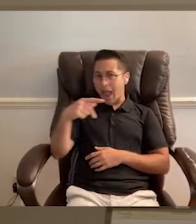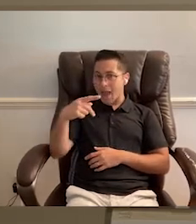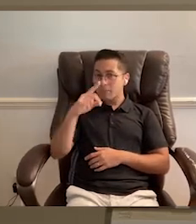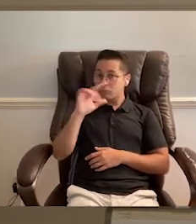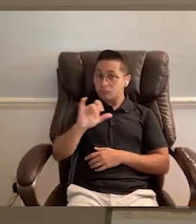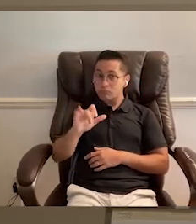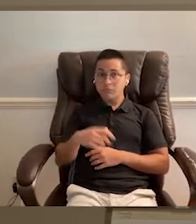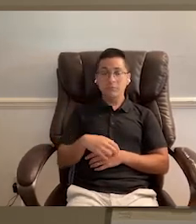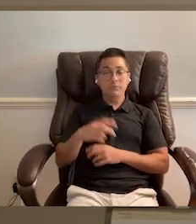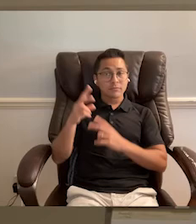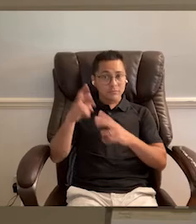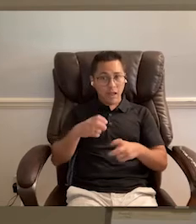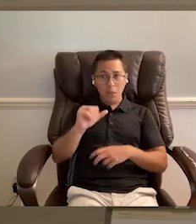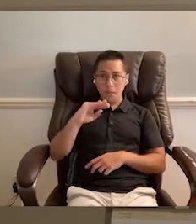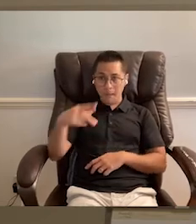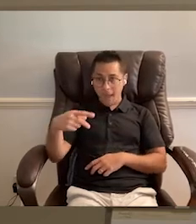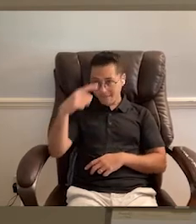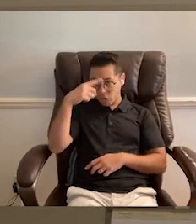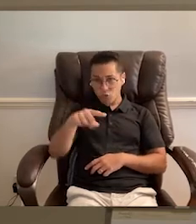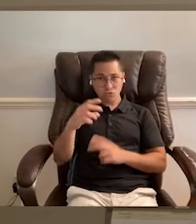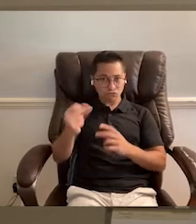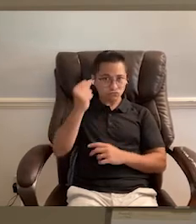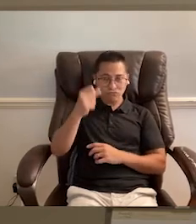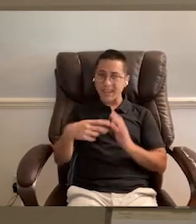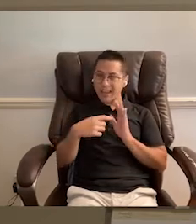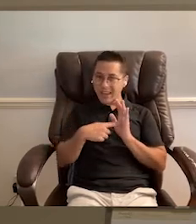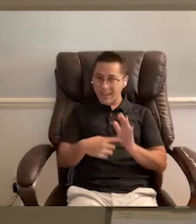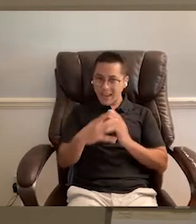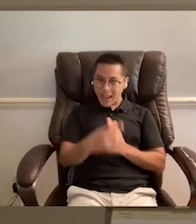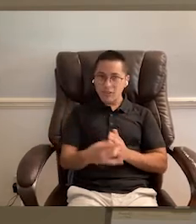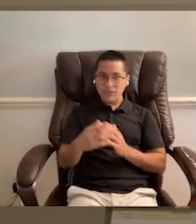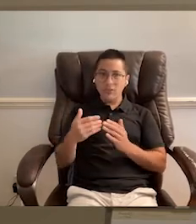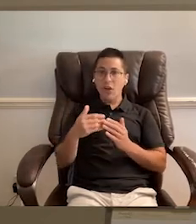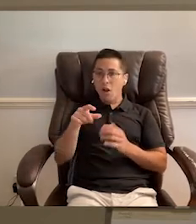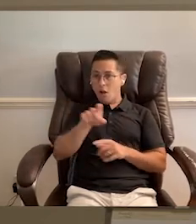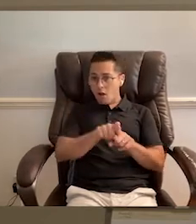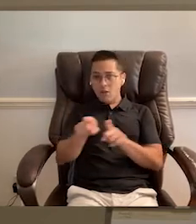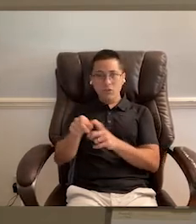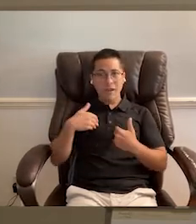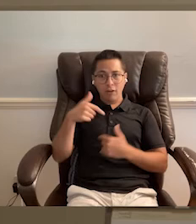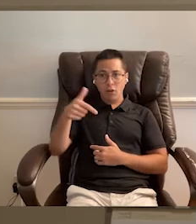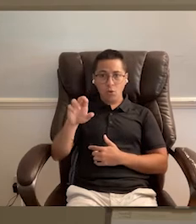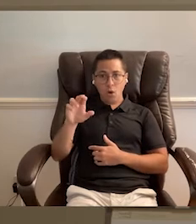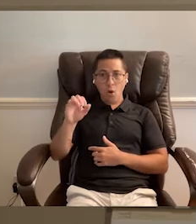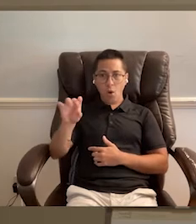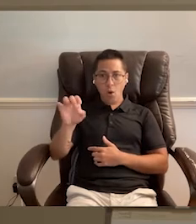Anybody? Okay. That's the purpose So of us working on the this here is a software really and good hardware project that we have done. Let me pause for a minute. Help the